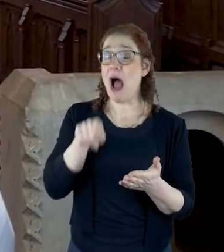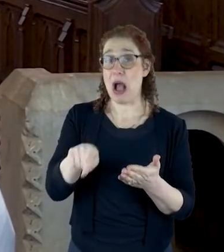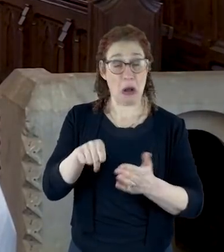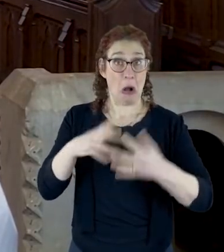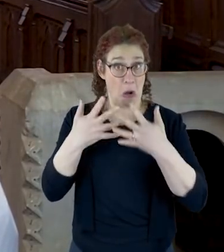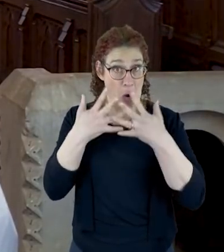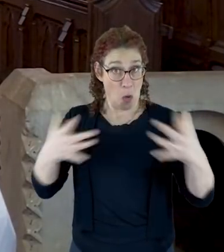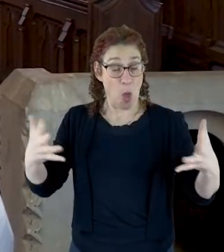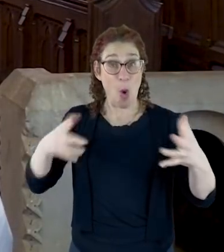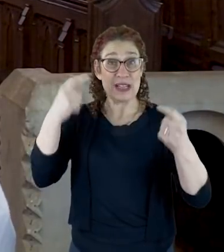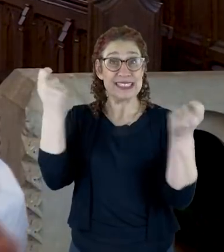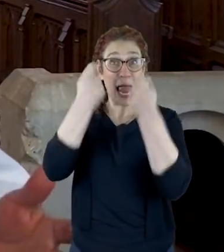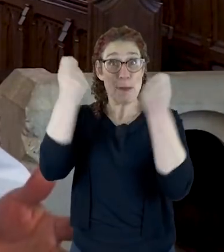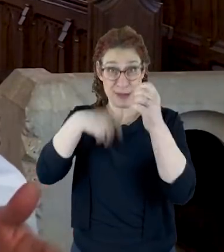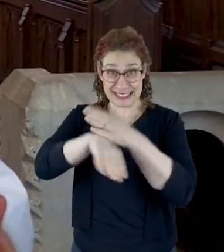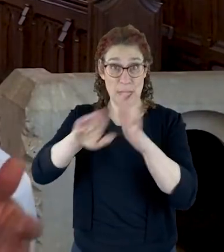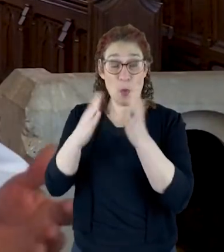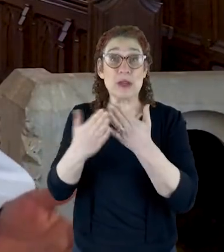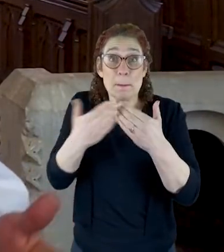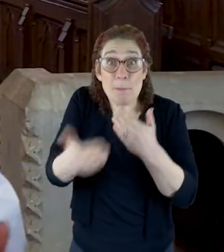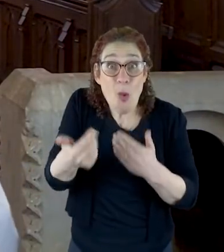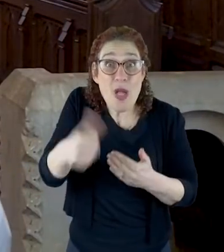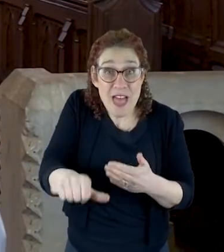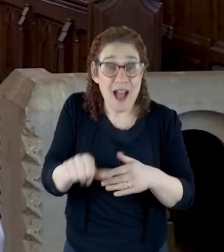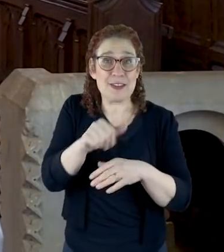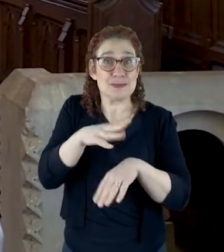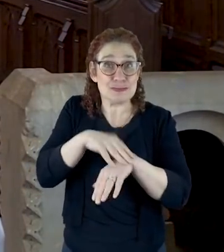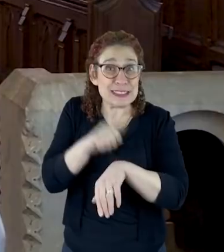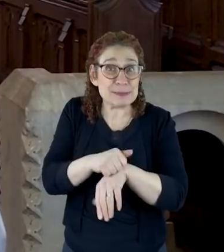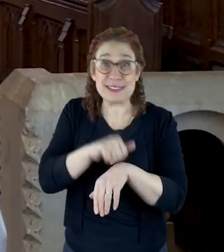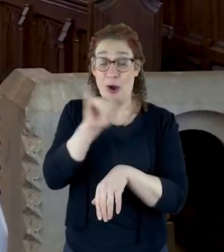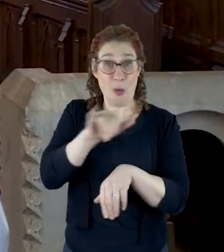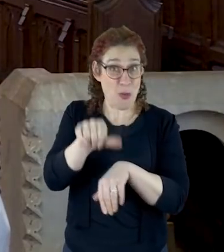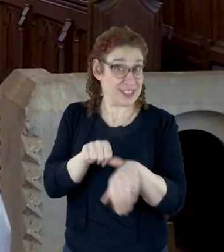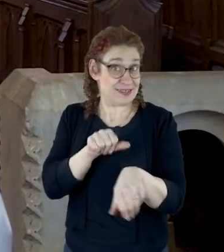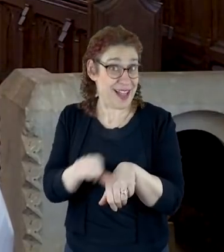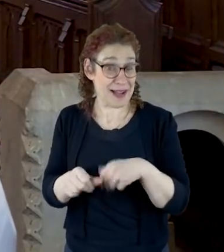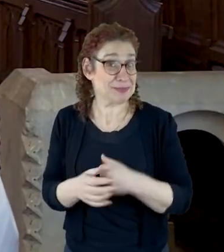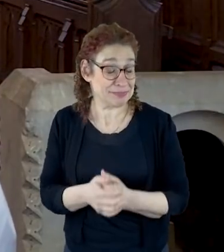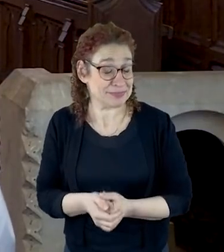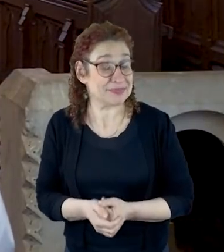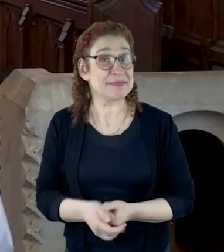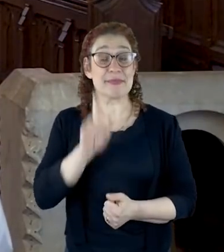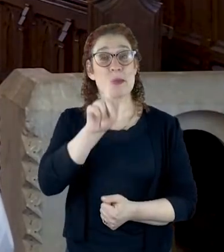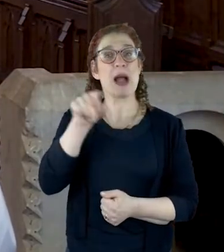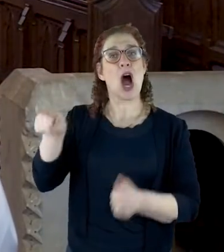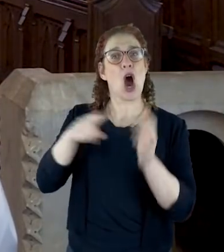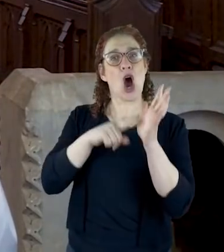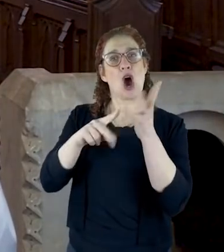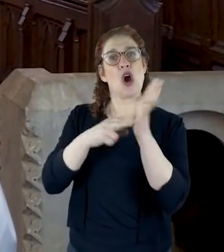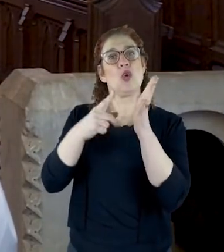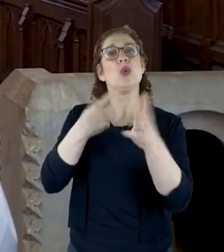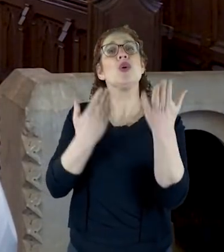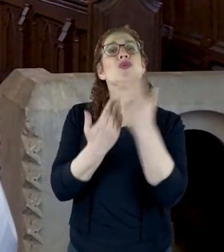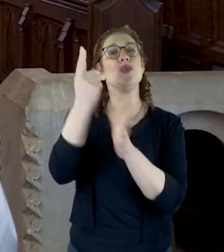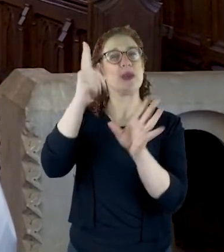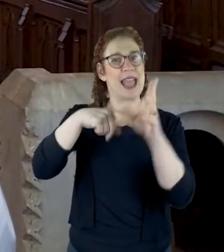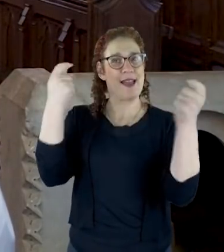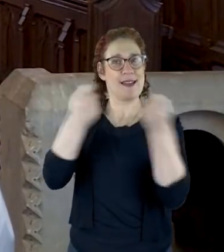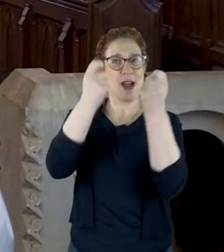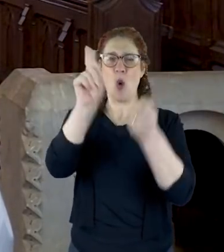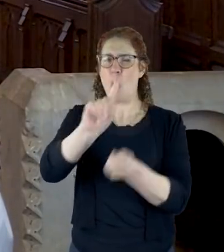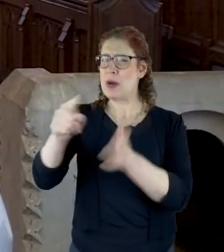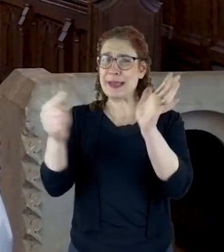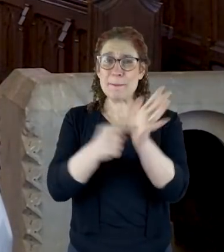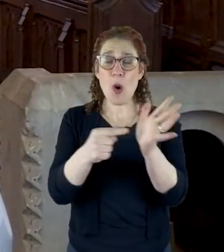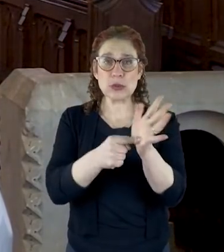even more widely celebrated than Christmas and even Easter. Now, a major component of Lunar New Year festivities